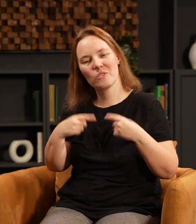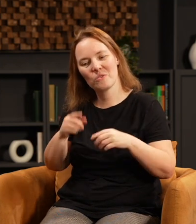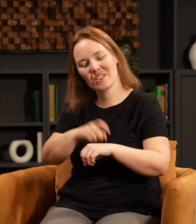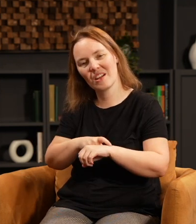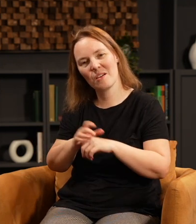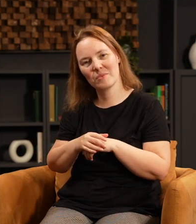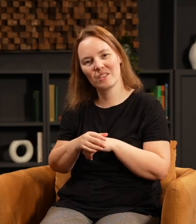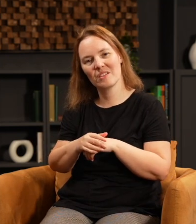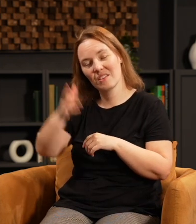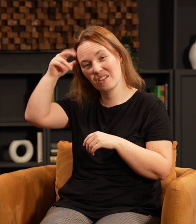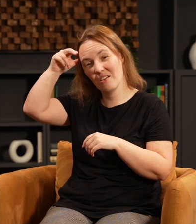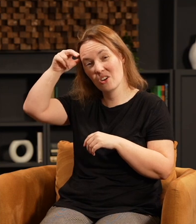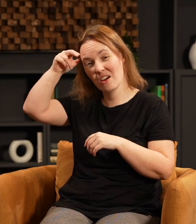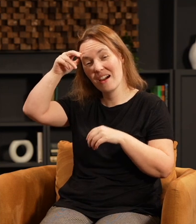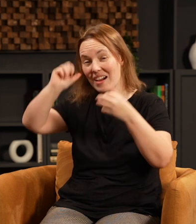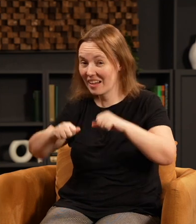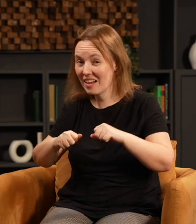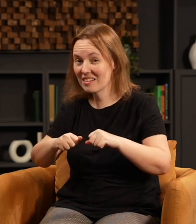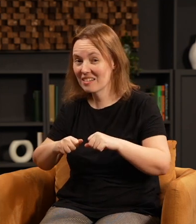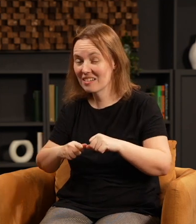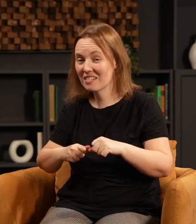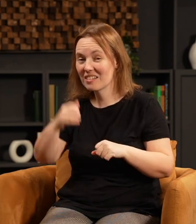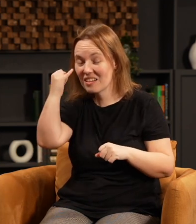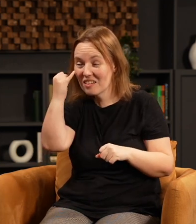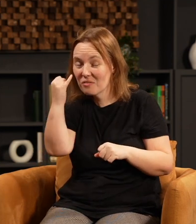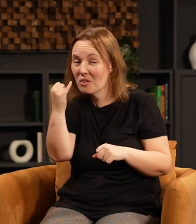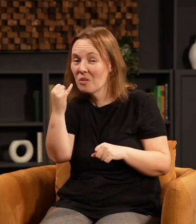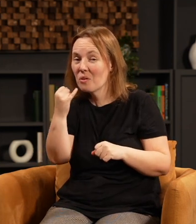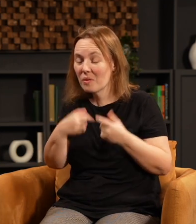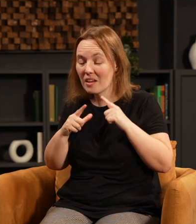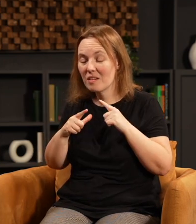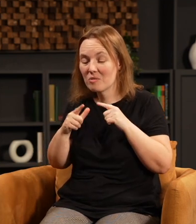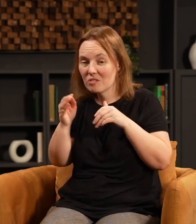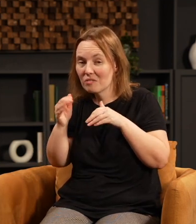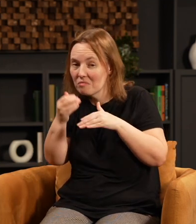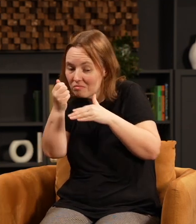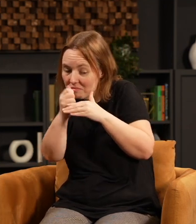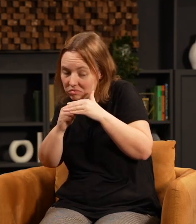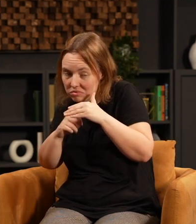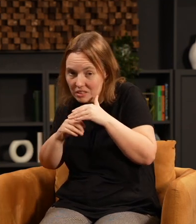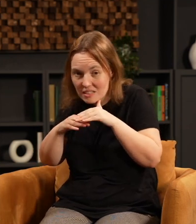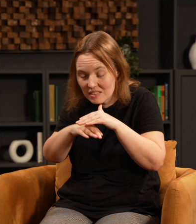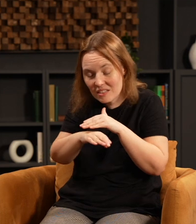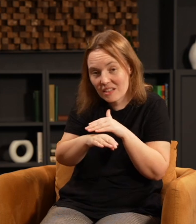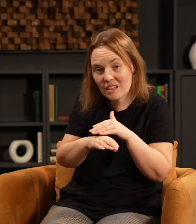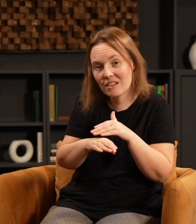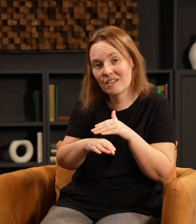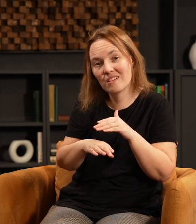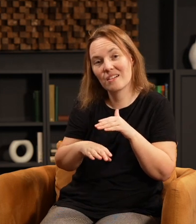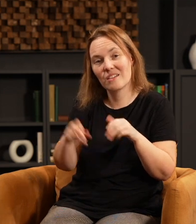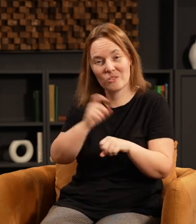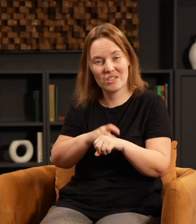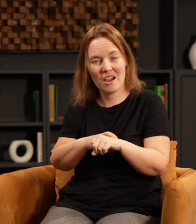the devil is able to, if we allow him to slip into those times and to try to create a stronghold in the way that we think or